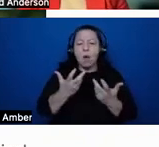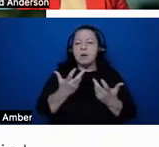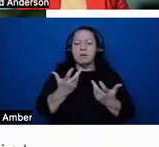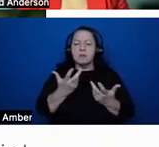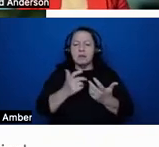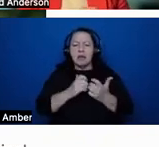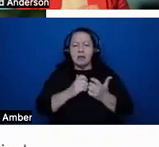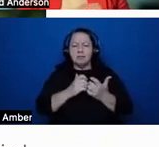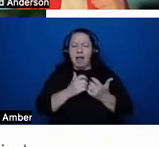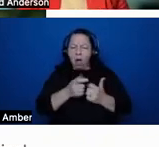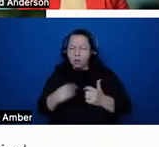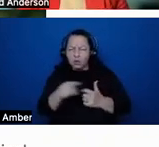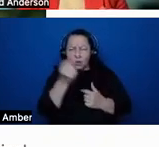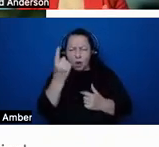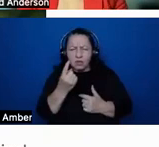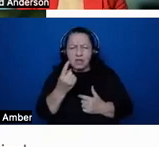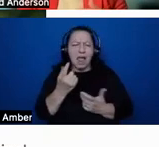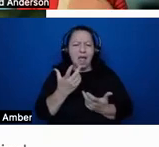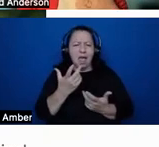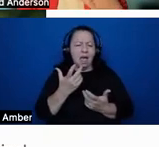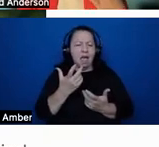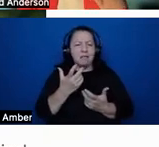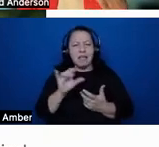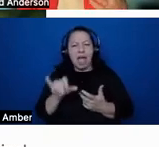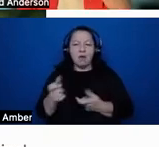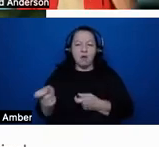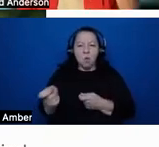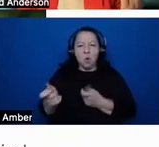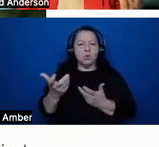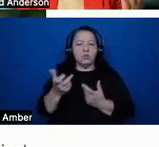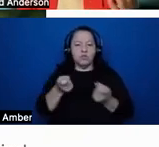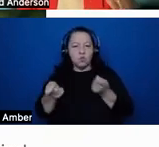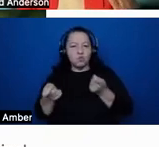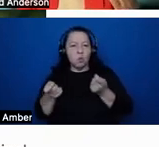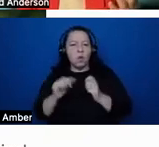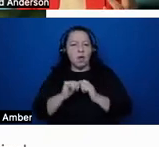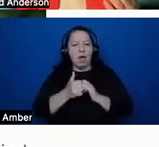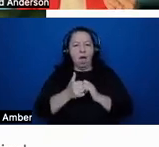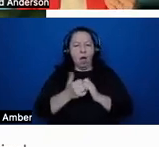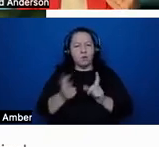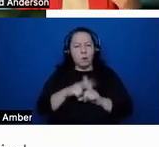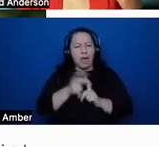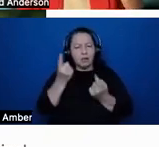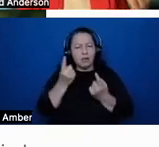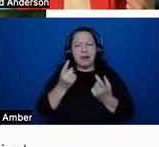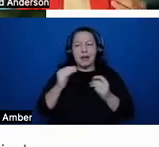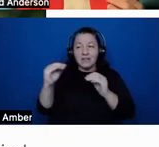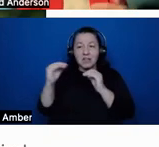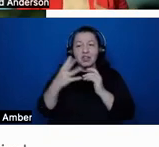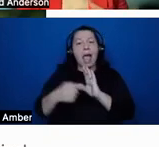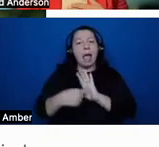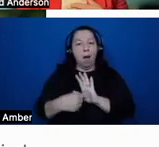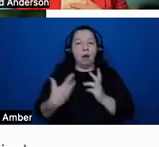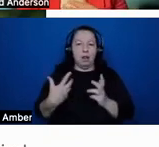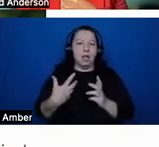coercive control, and how to apply that to our understanding, teaching, and modeling of consent, both maybe as